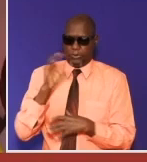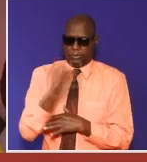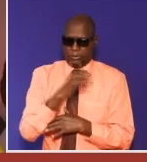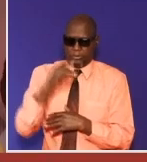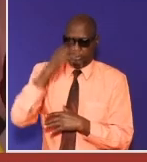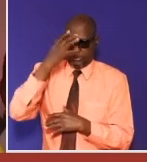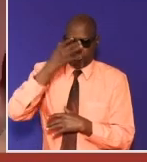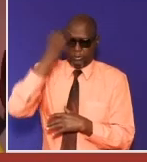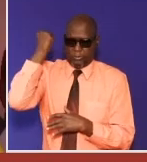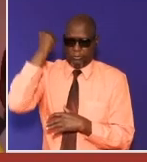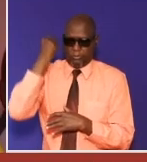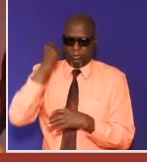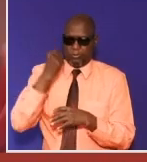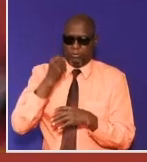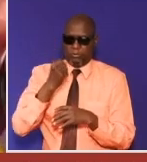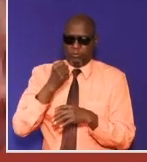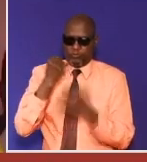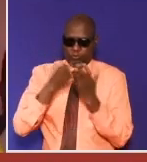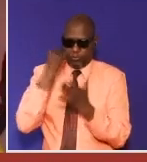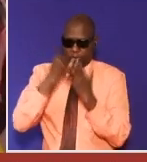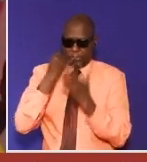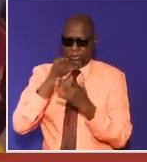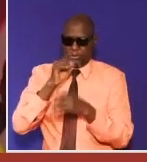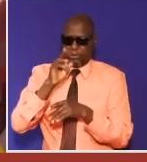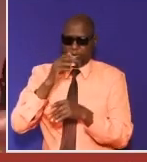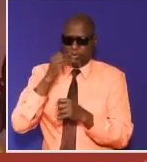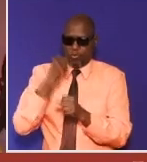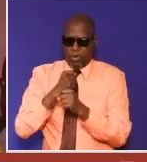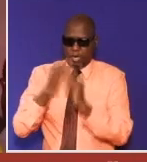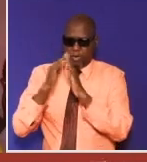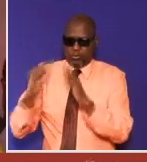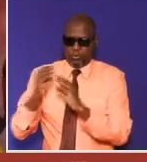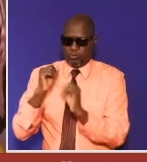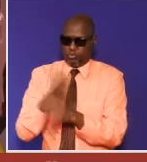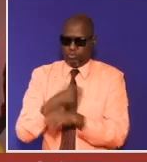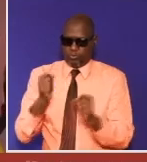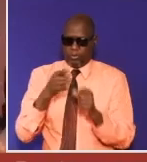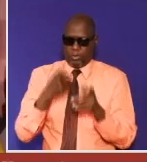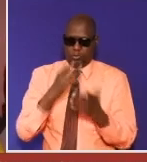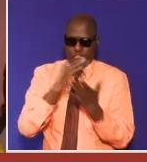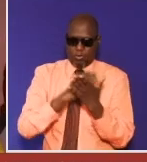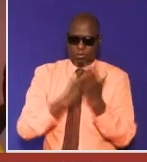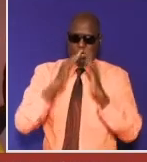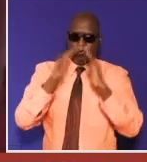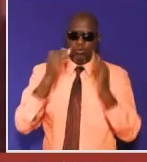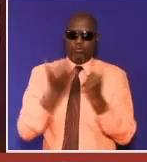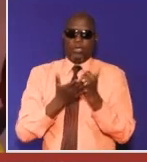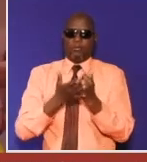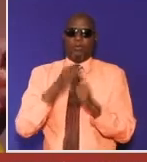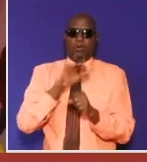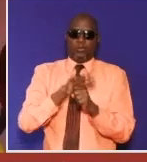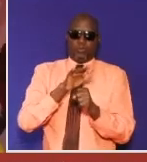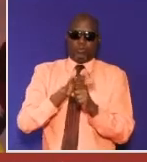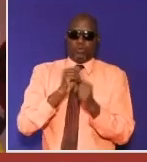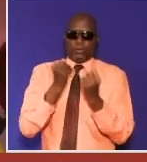baya na wametumia madawa. Na this program of affordable housing, itatusaidia sana kwa mambo ya